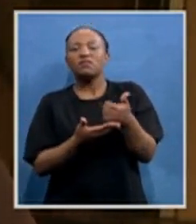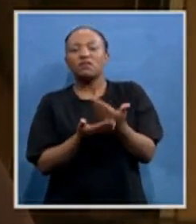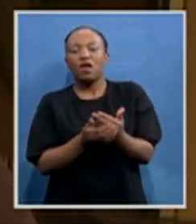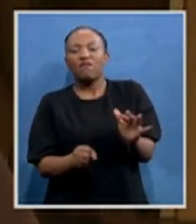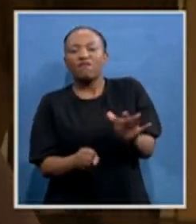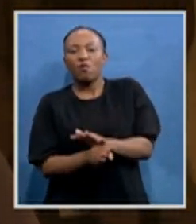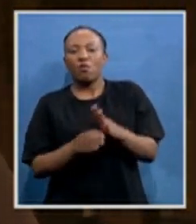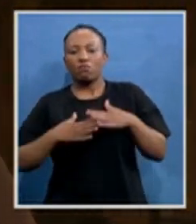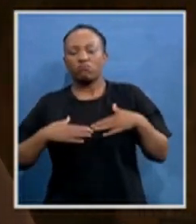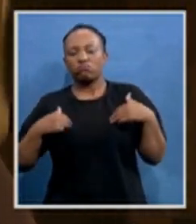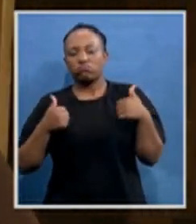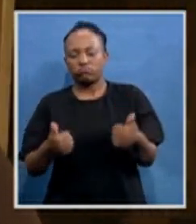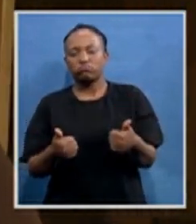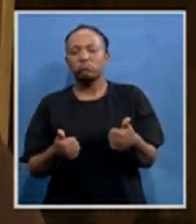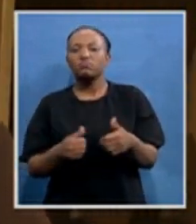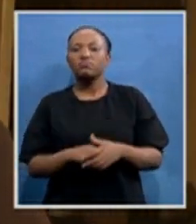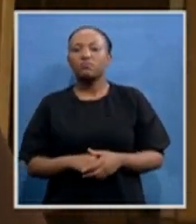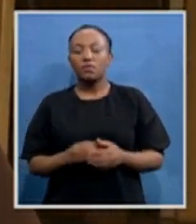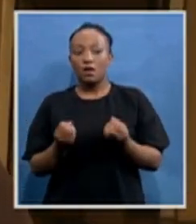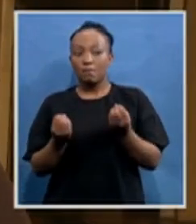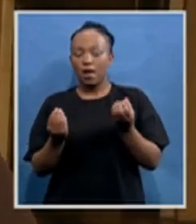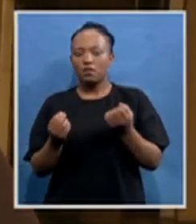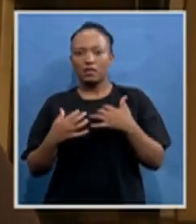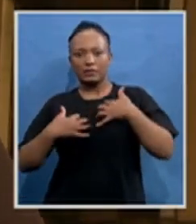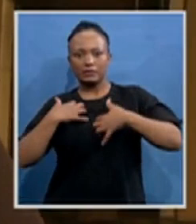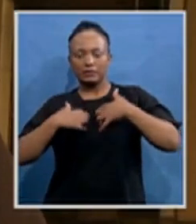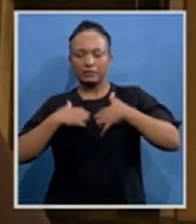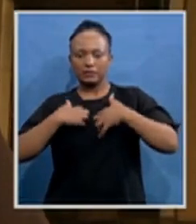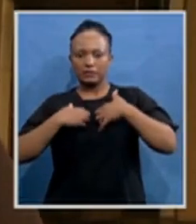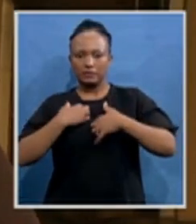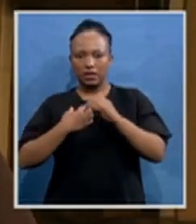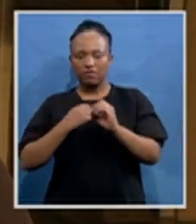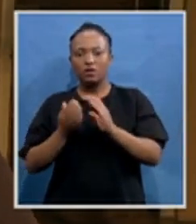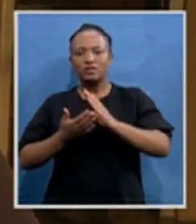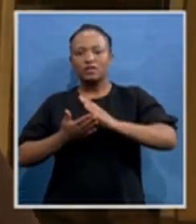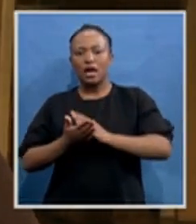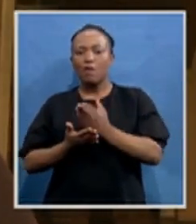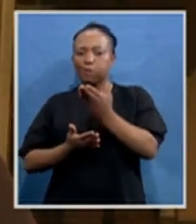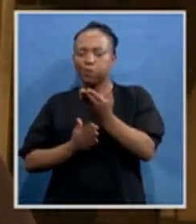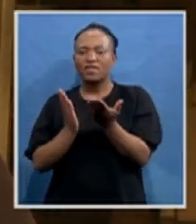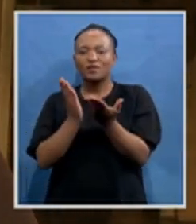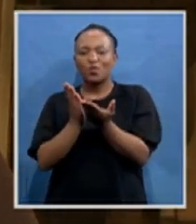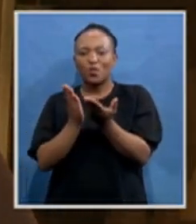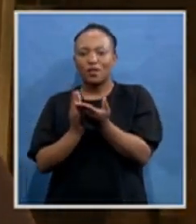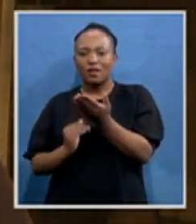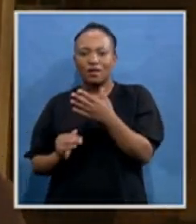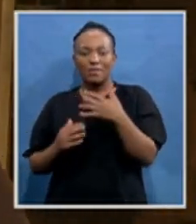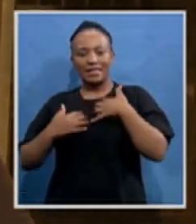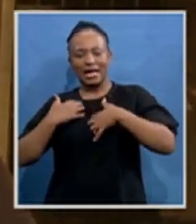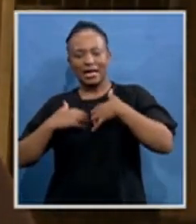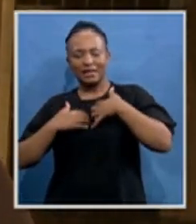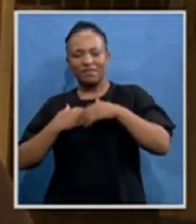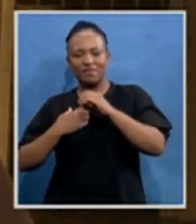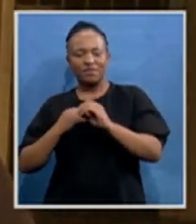very excited here. The offenders here that are in school this morning, very excited. They couldn't wait for the SABC's cameras to come, and